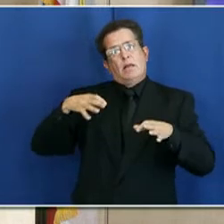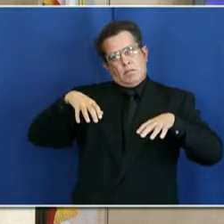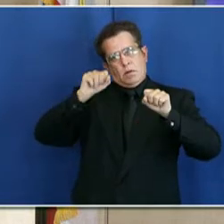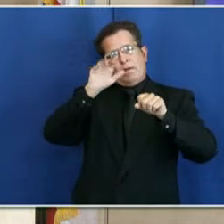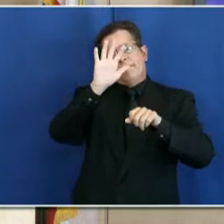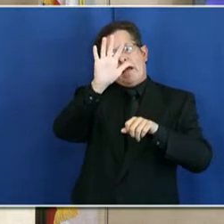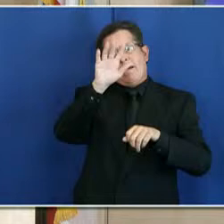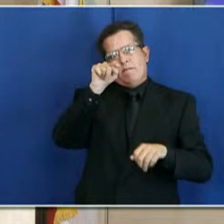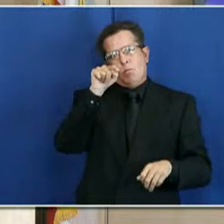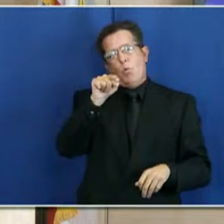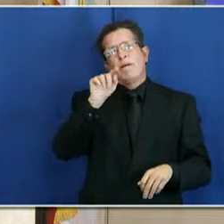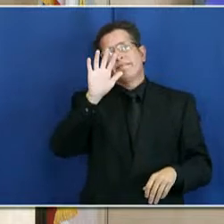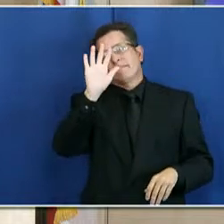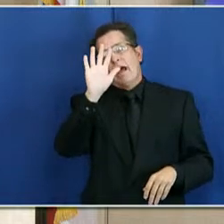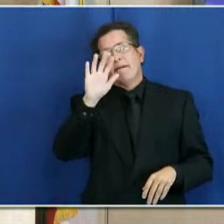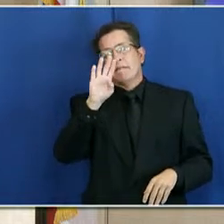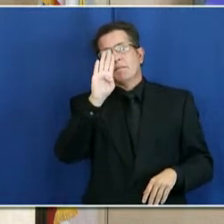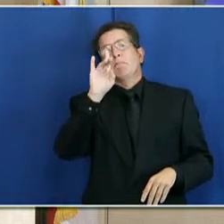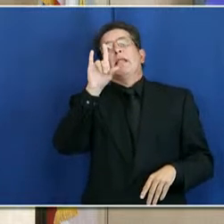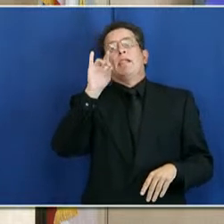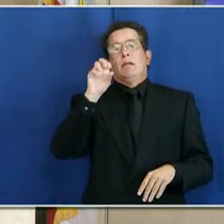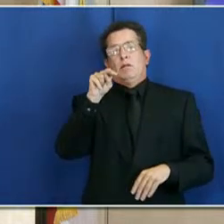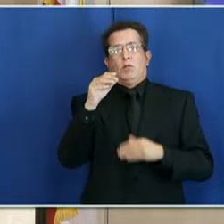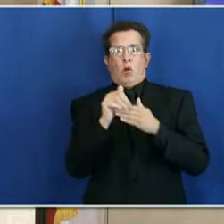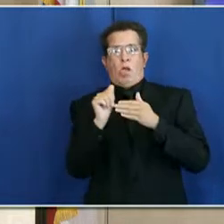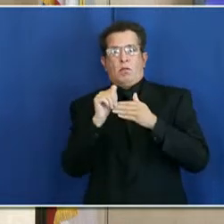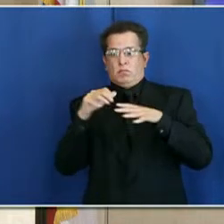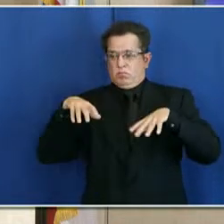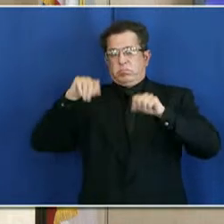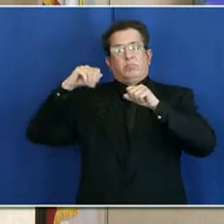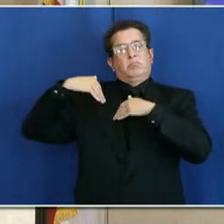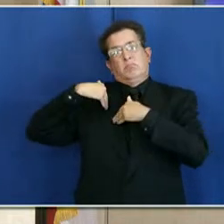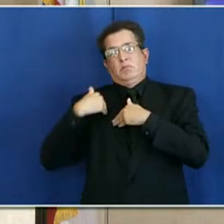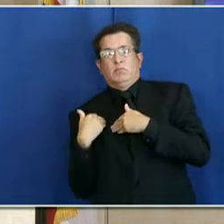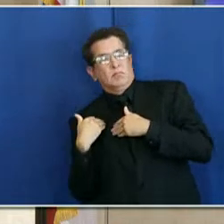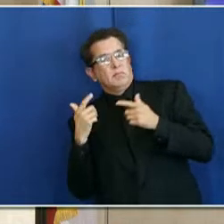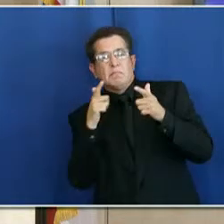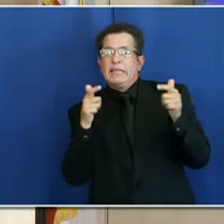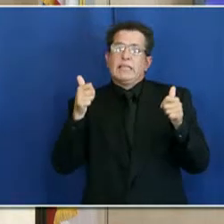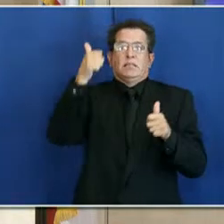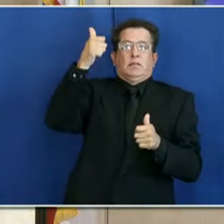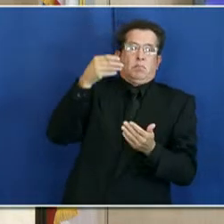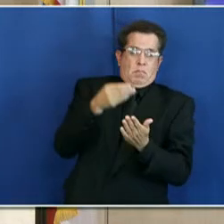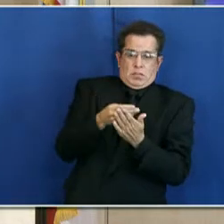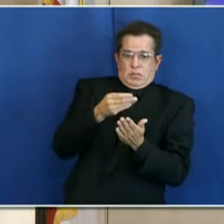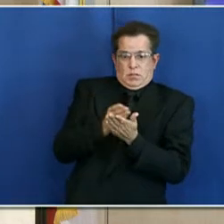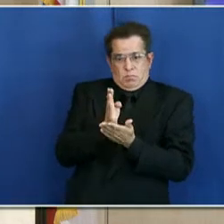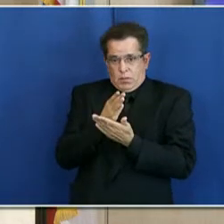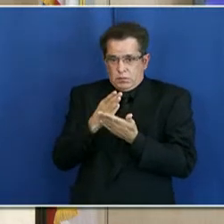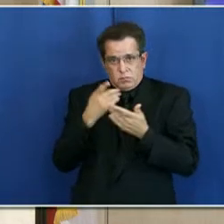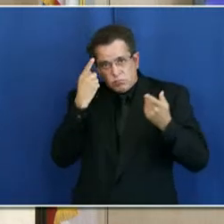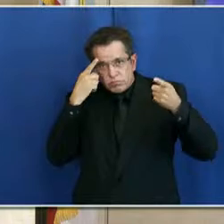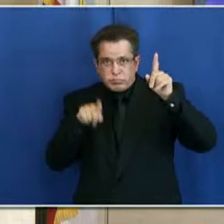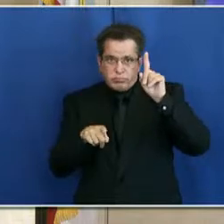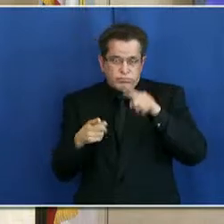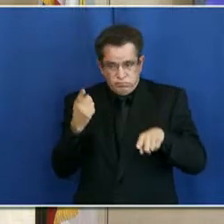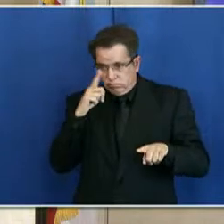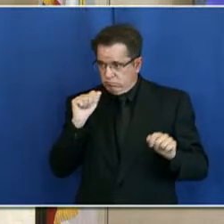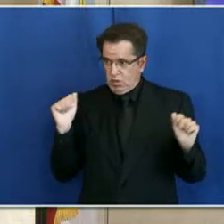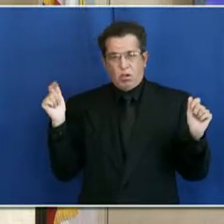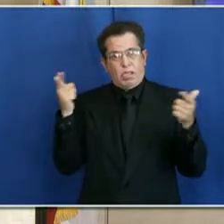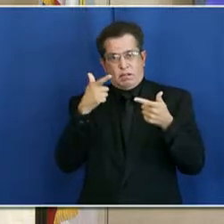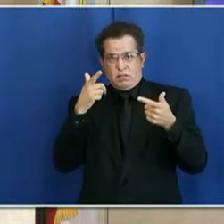than $5.5 billion, the largest budget we've ever adopted in the history of the county, and one that takes